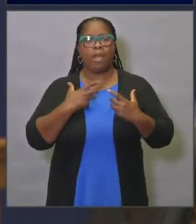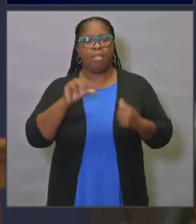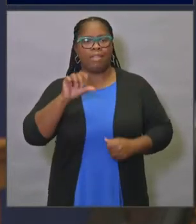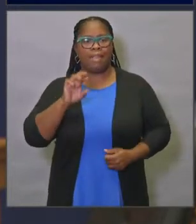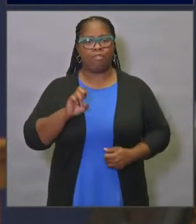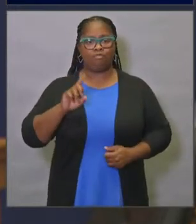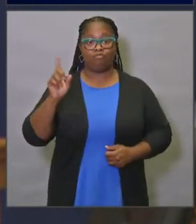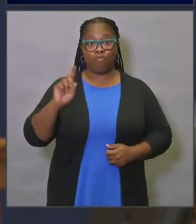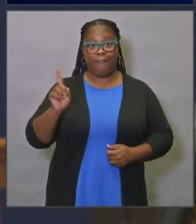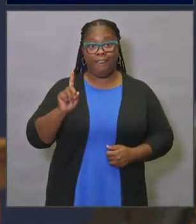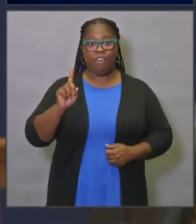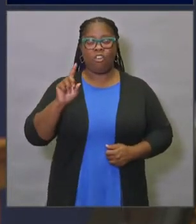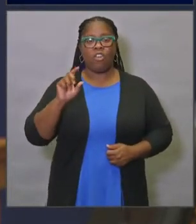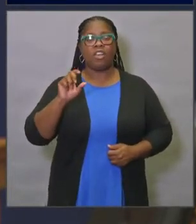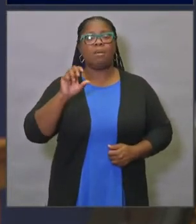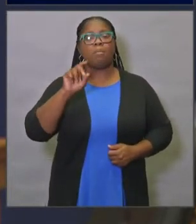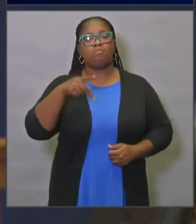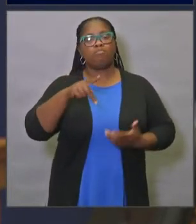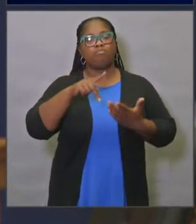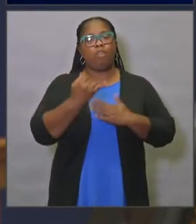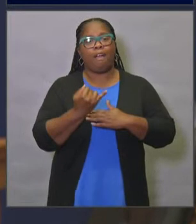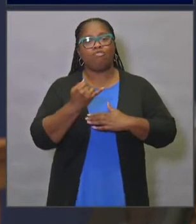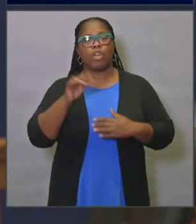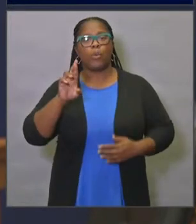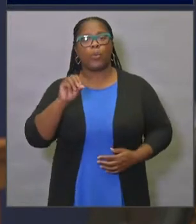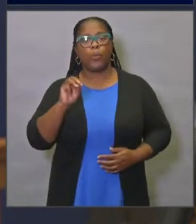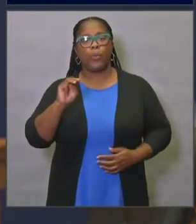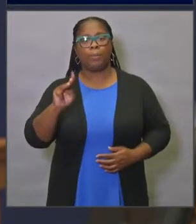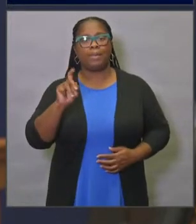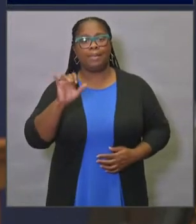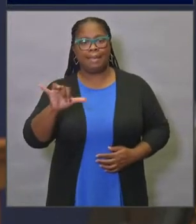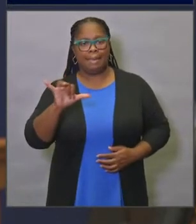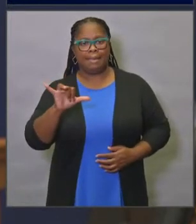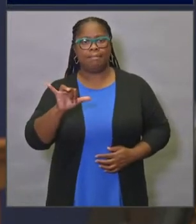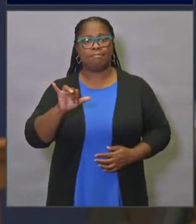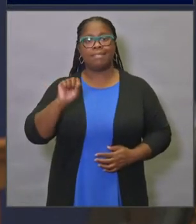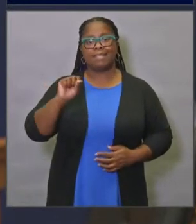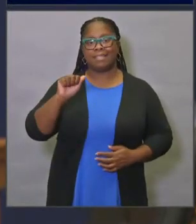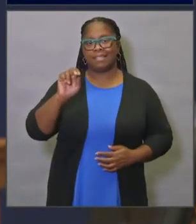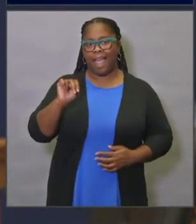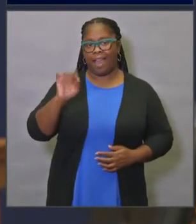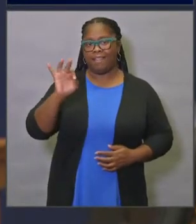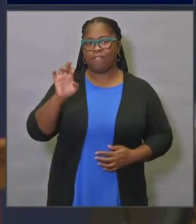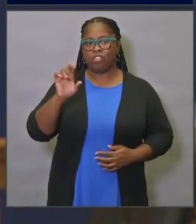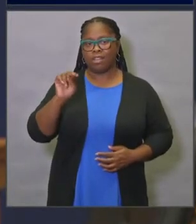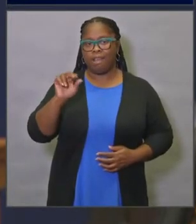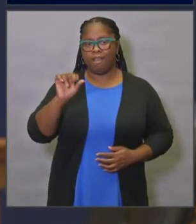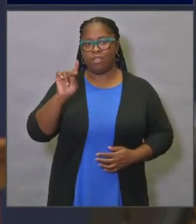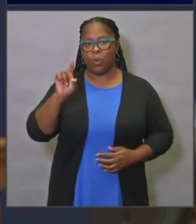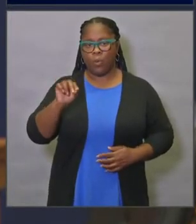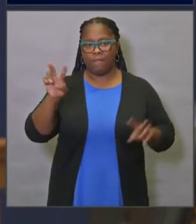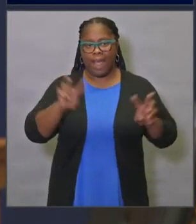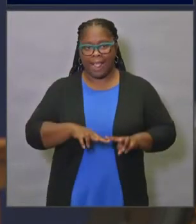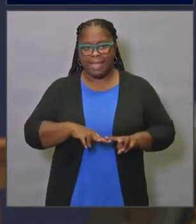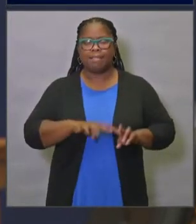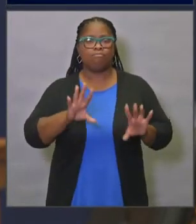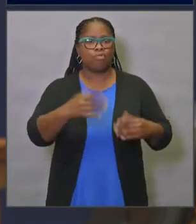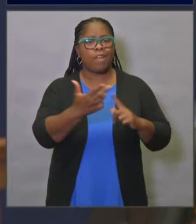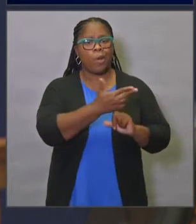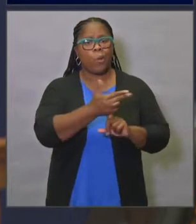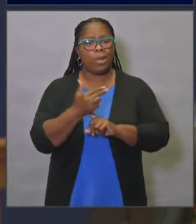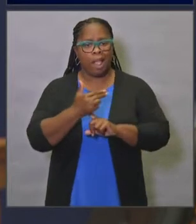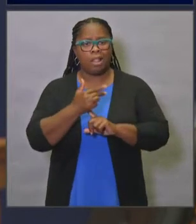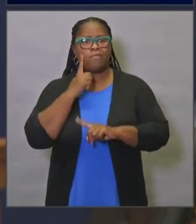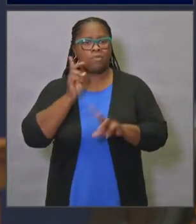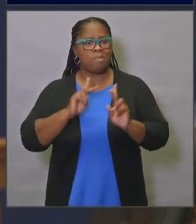Fernando Valley, which reserves hotel rooms as temporary housing solution for those that are experiencing homelessness. Across Los